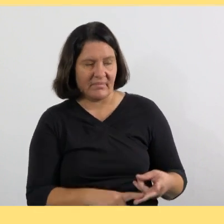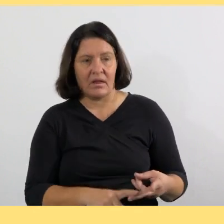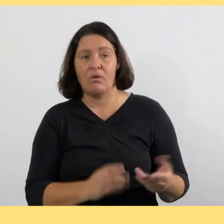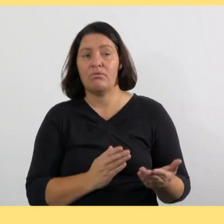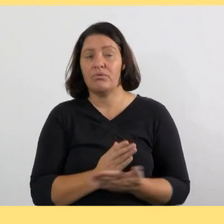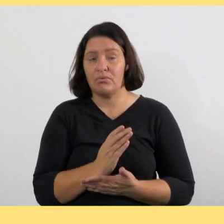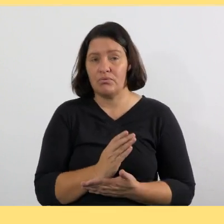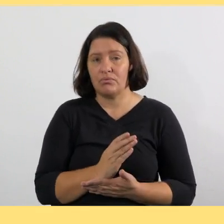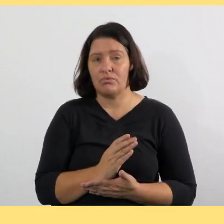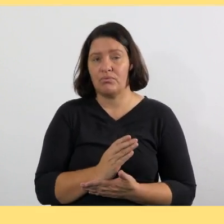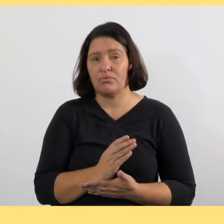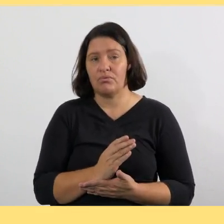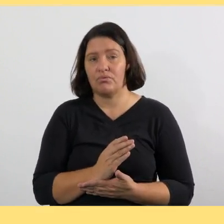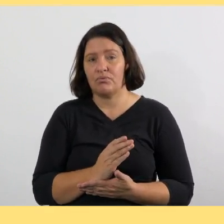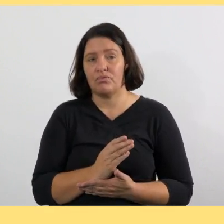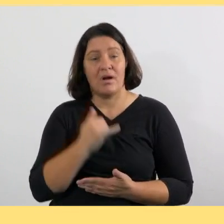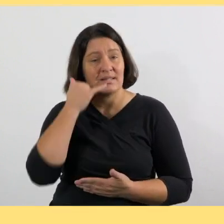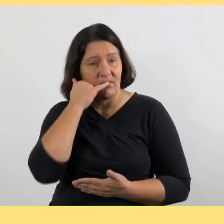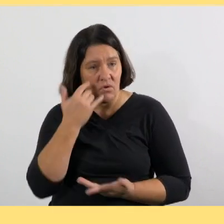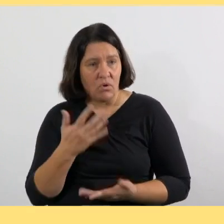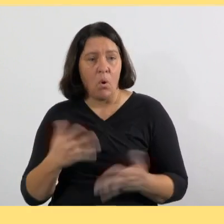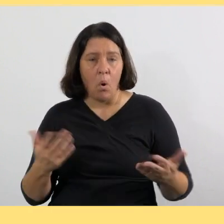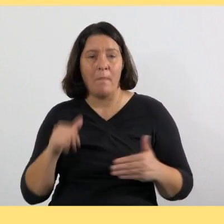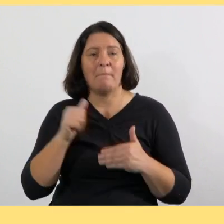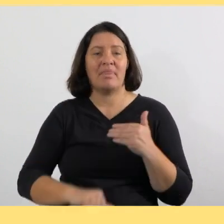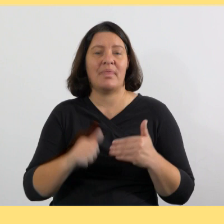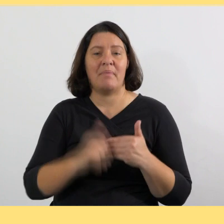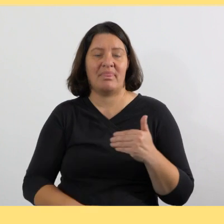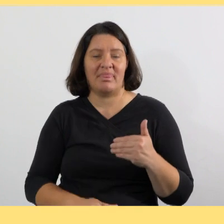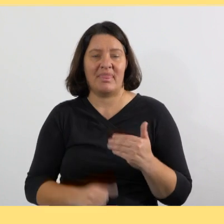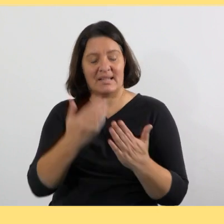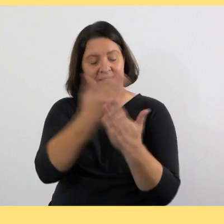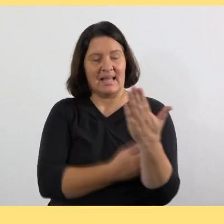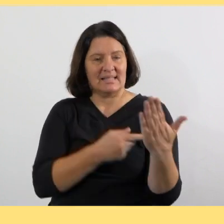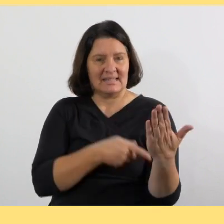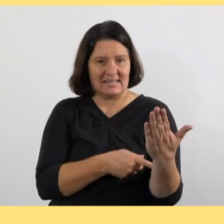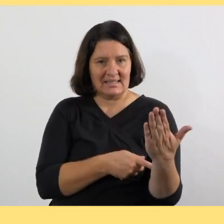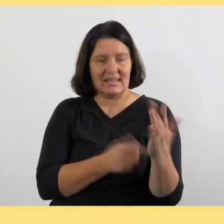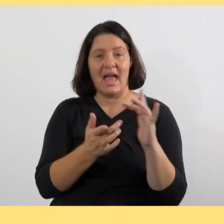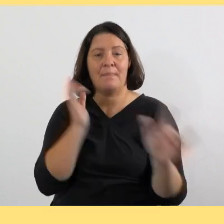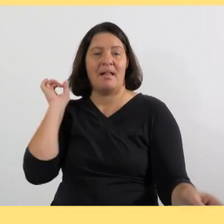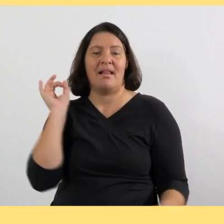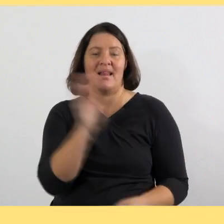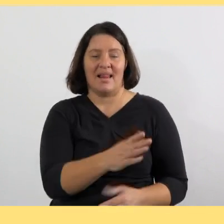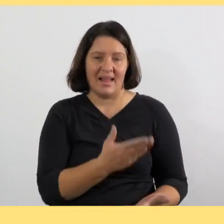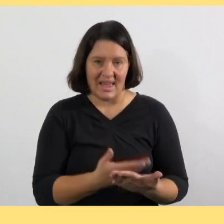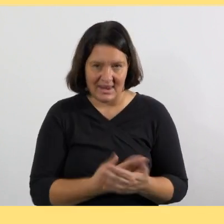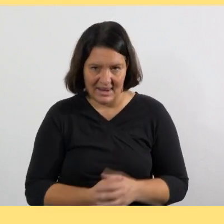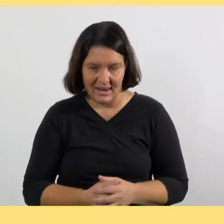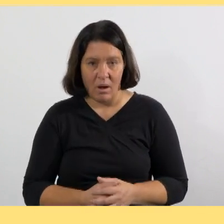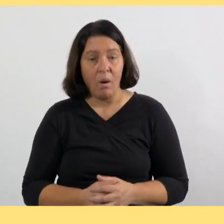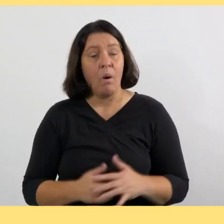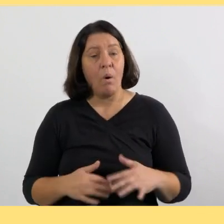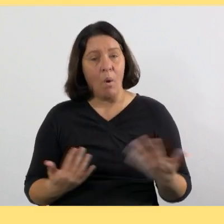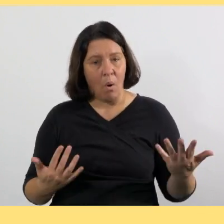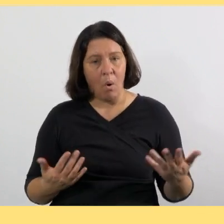send via the phone, or we can send statements. In these days, we can email the statements,